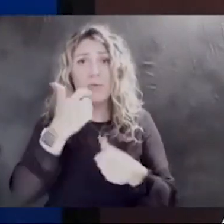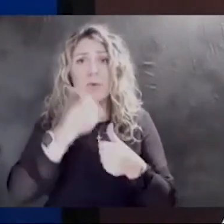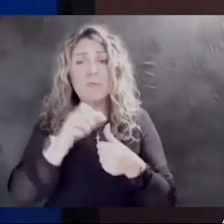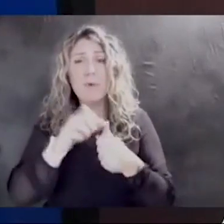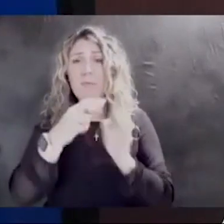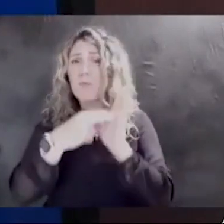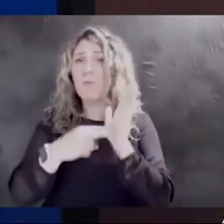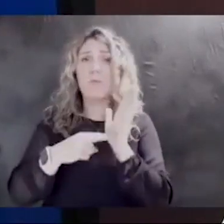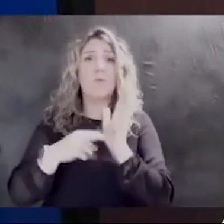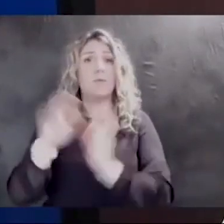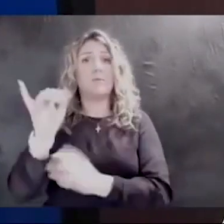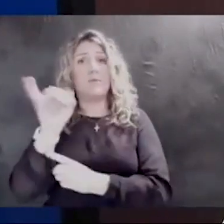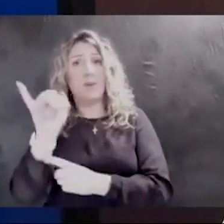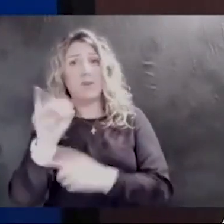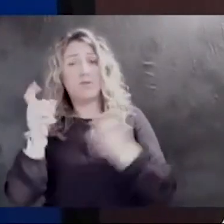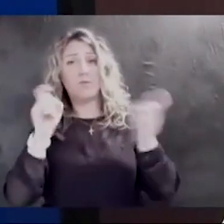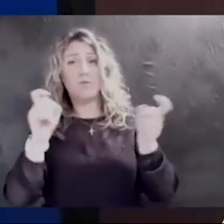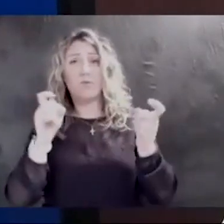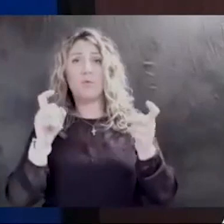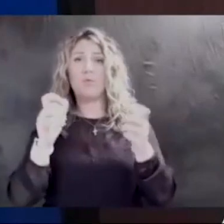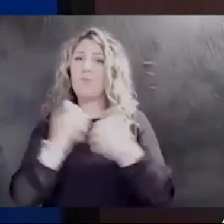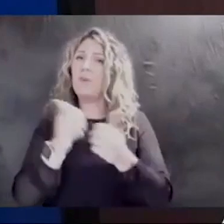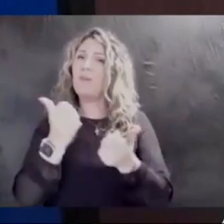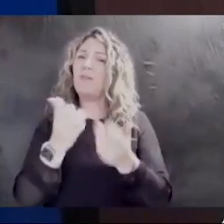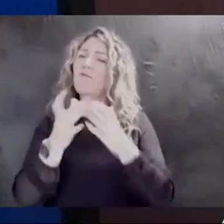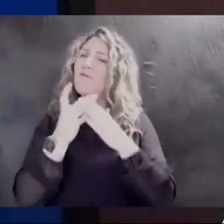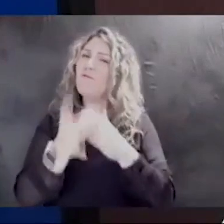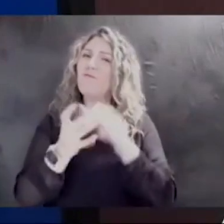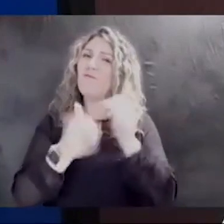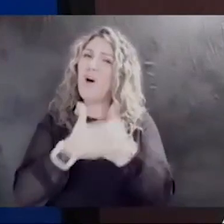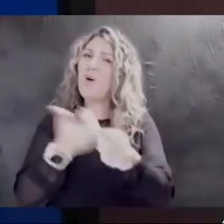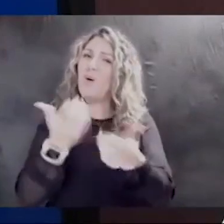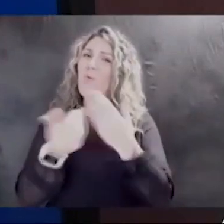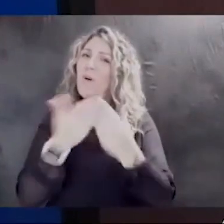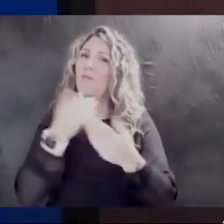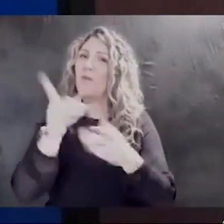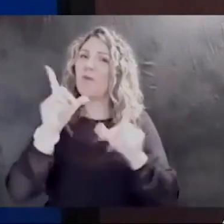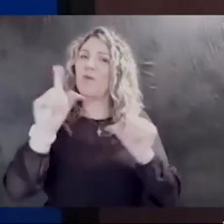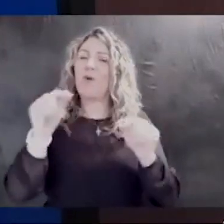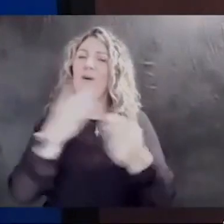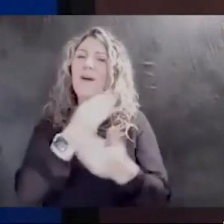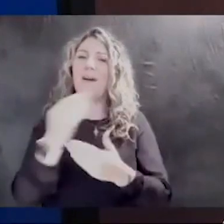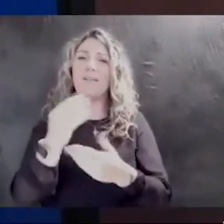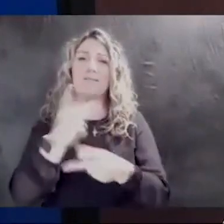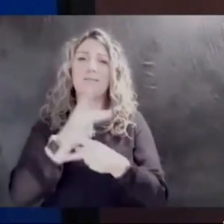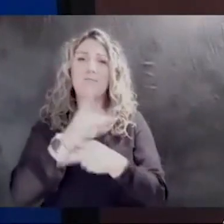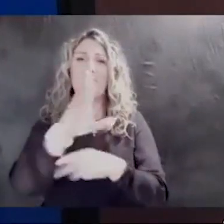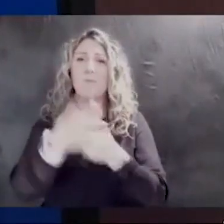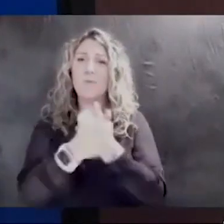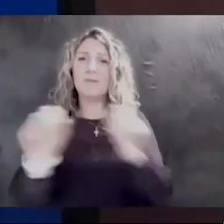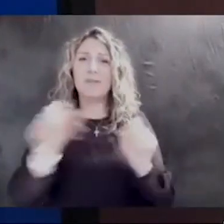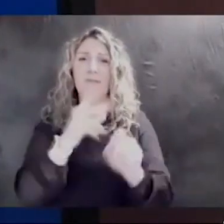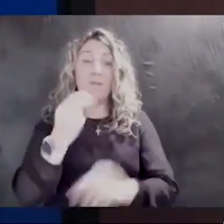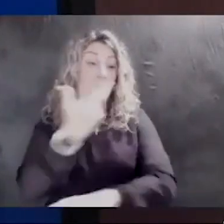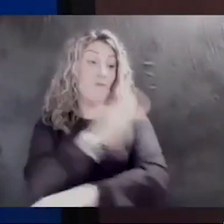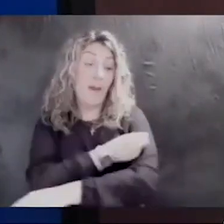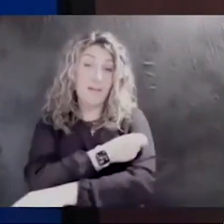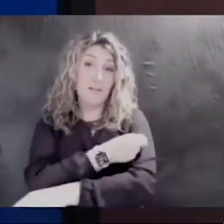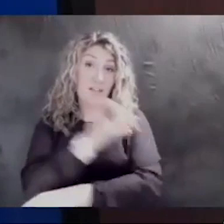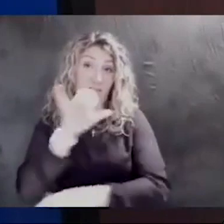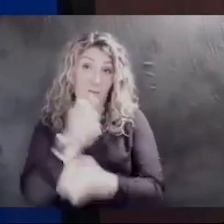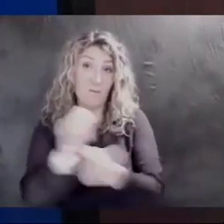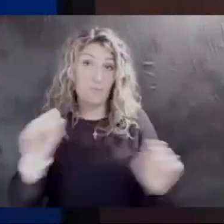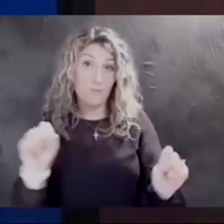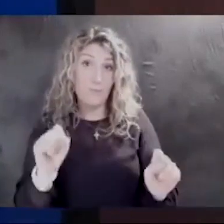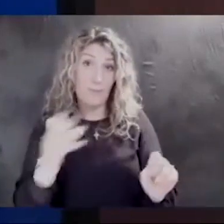infection control are with you wherever you go, and they do keep you safe. And vaccination is safe. And vaccination